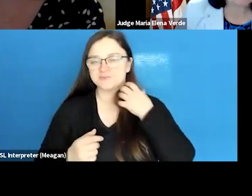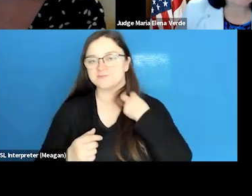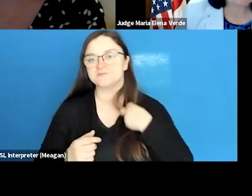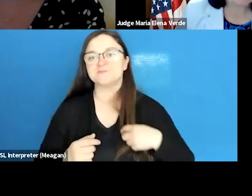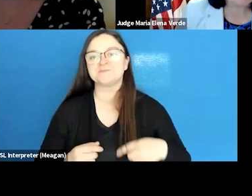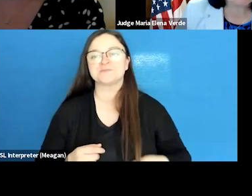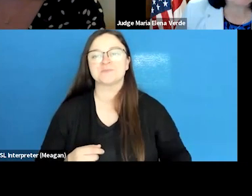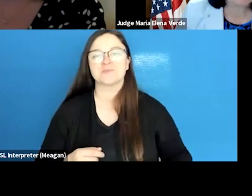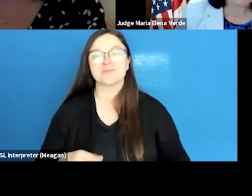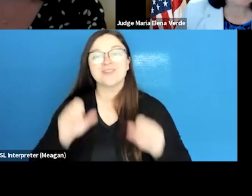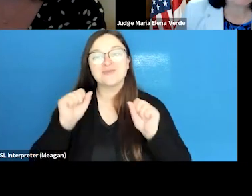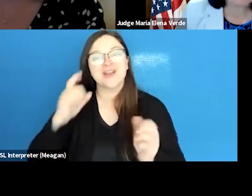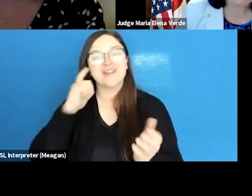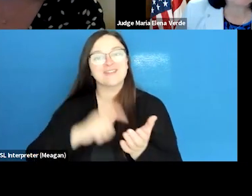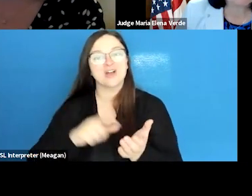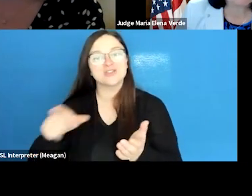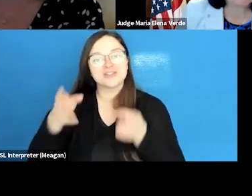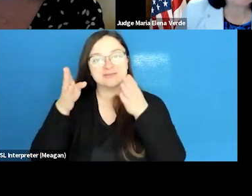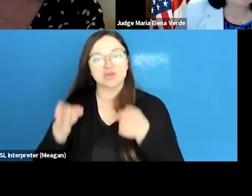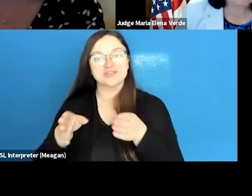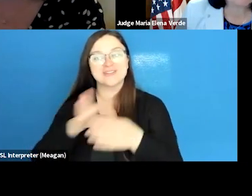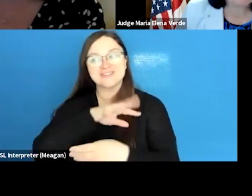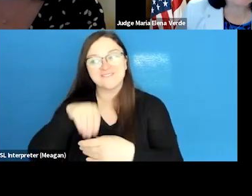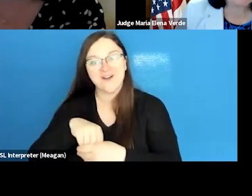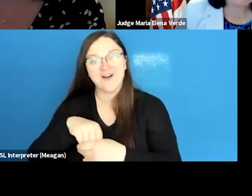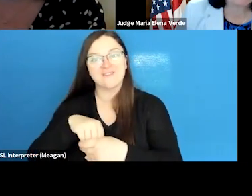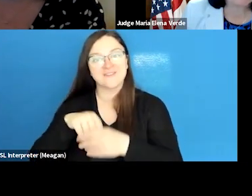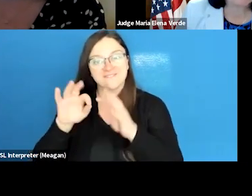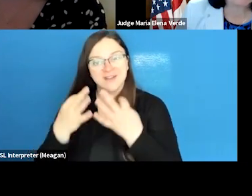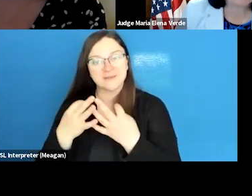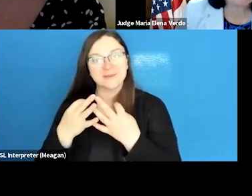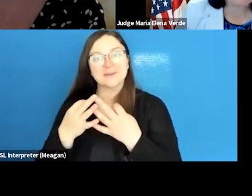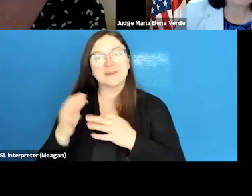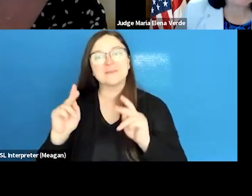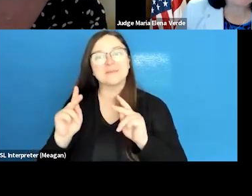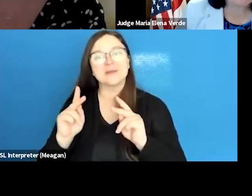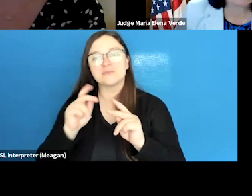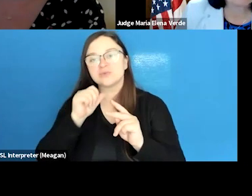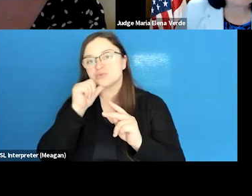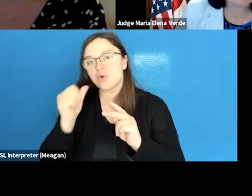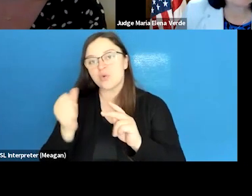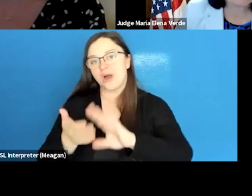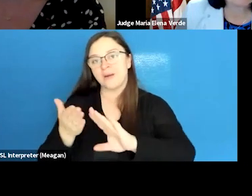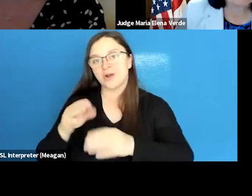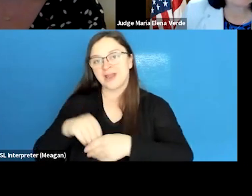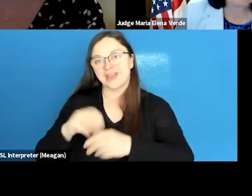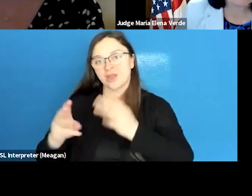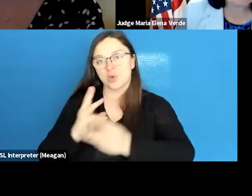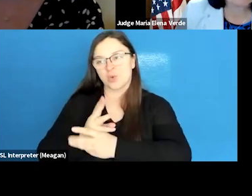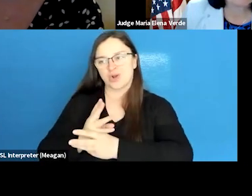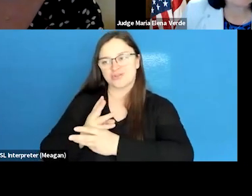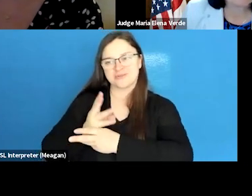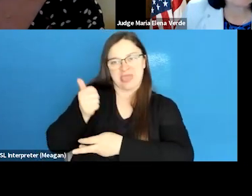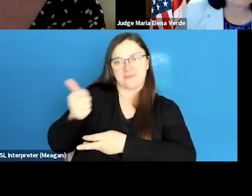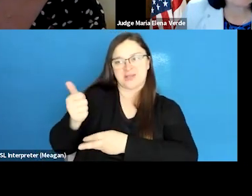we can acknowledge that a person is part of a family system. People aren't operating in the world in isolation most of the